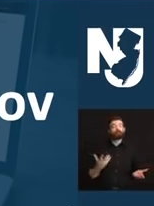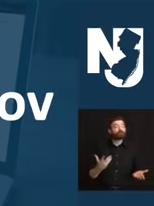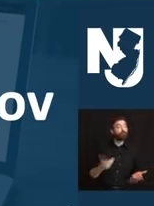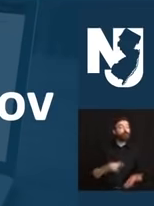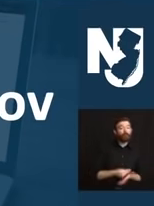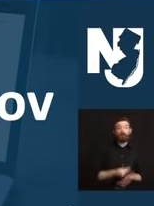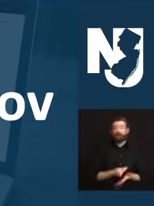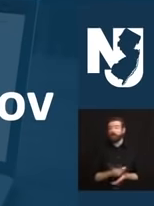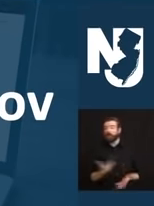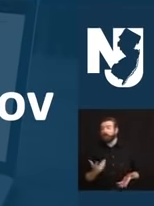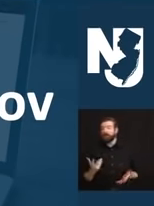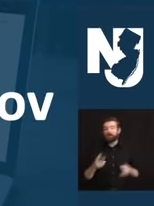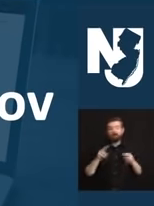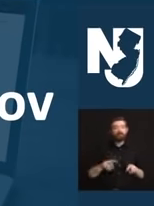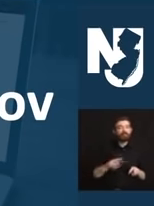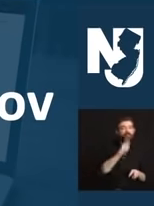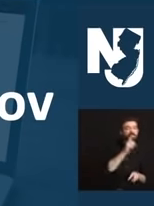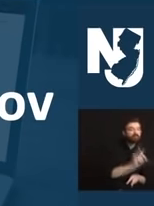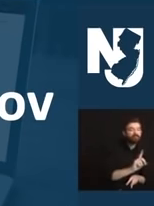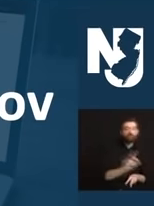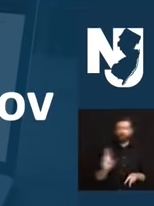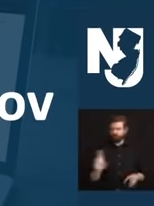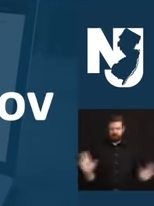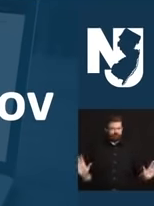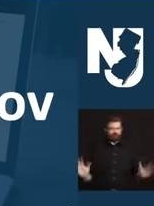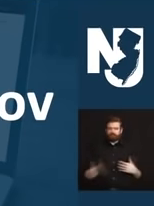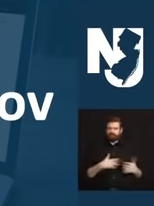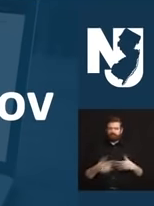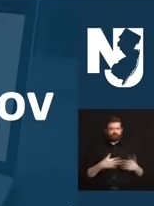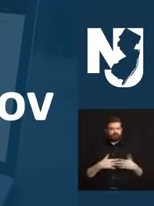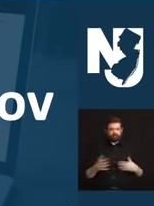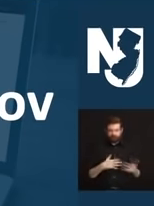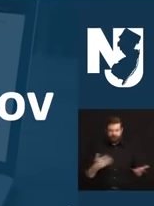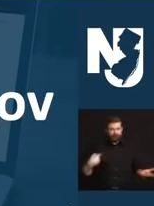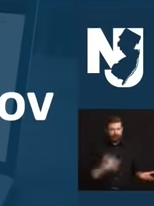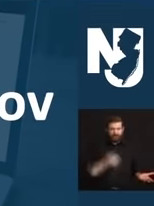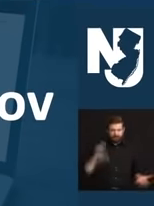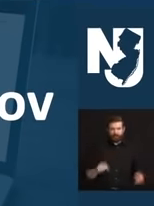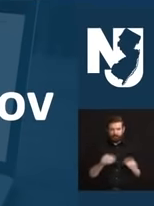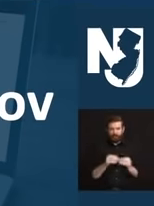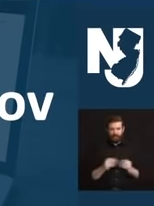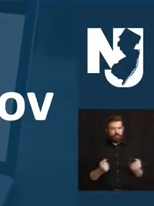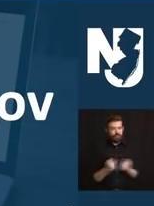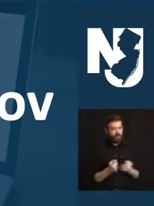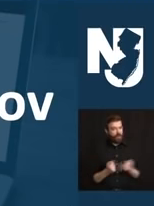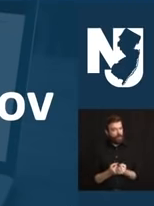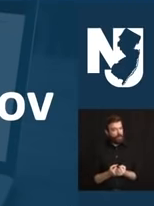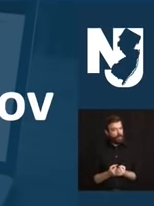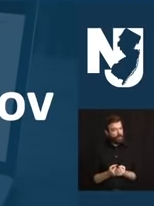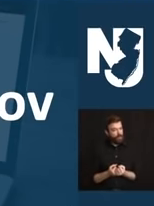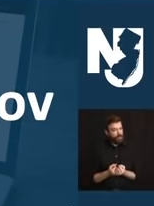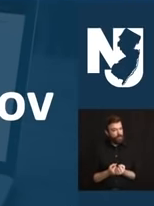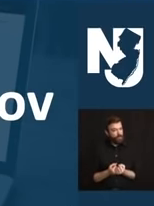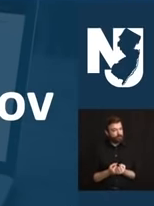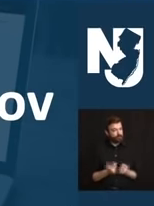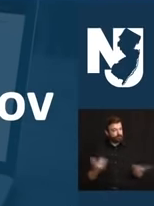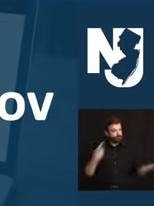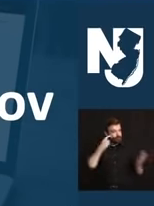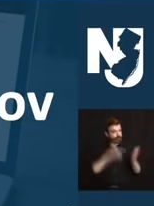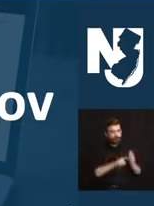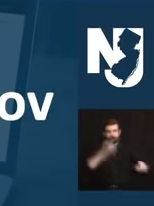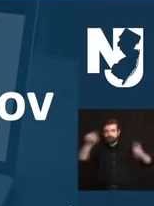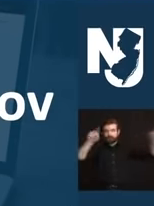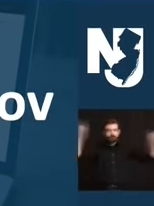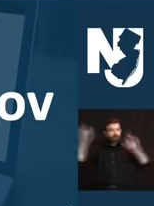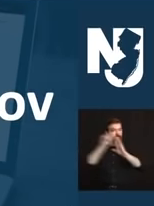killed. But given the location of recent outbreaks, it is my hope that Congress will rally around all of our states